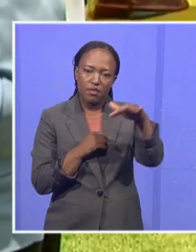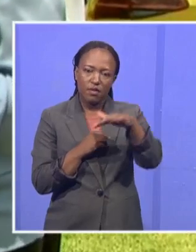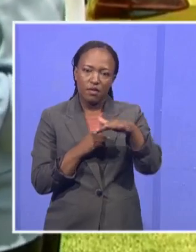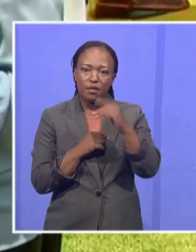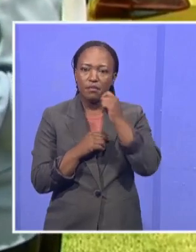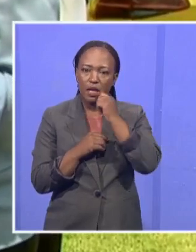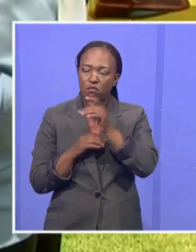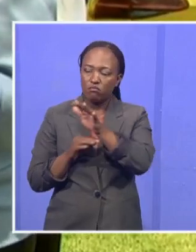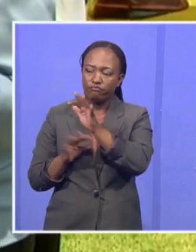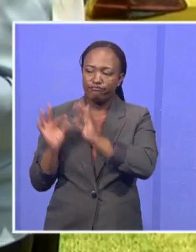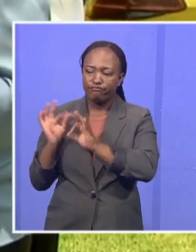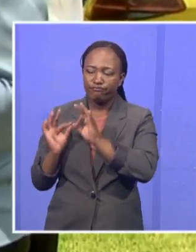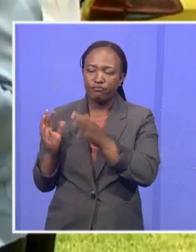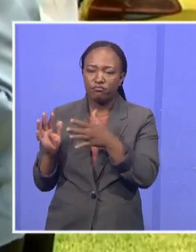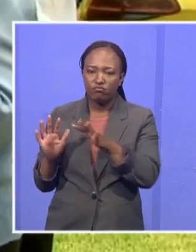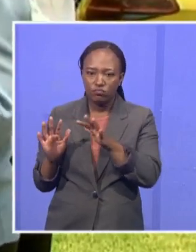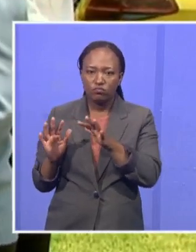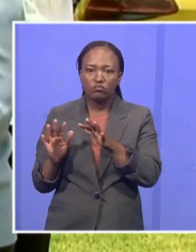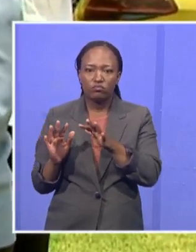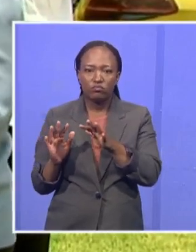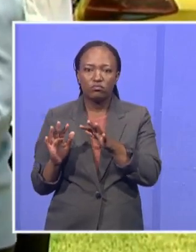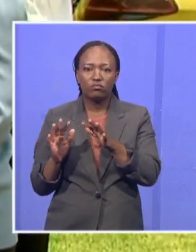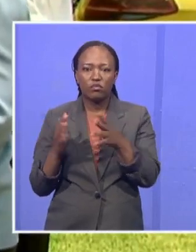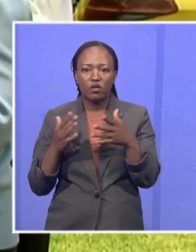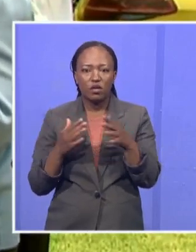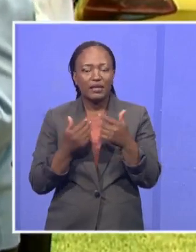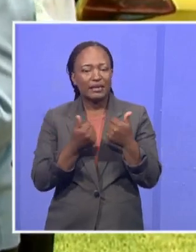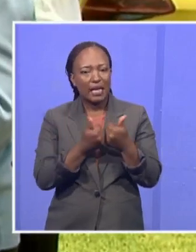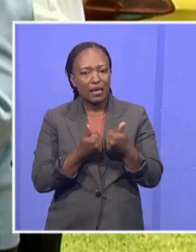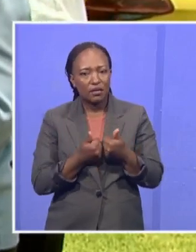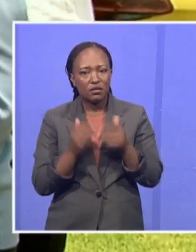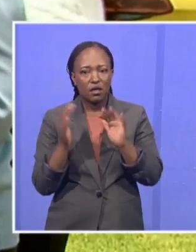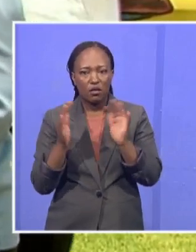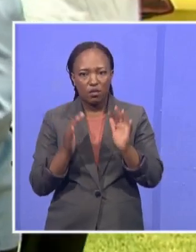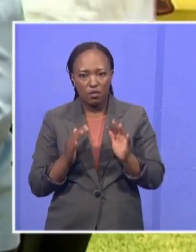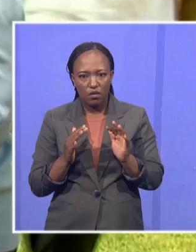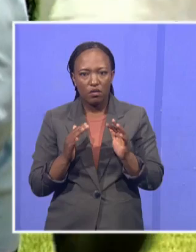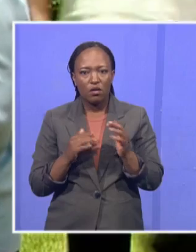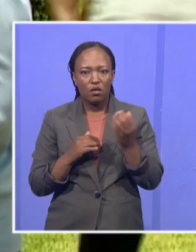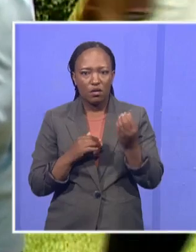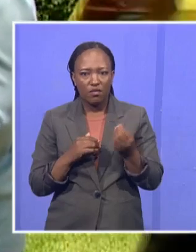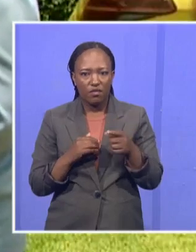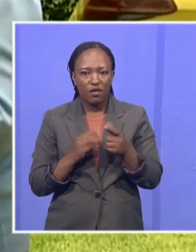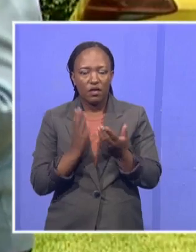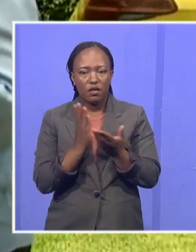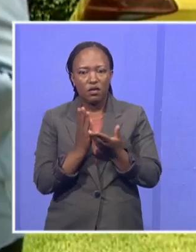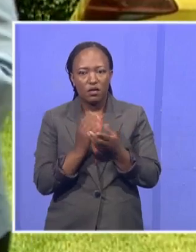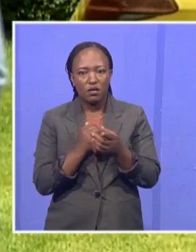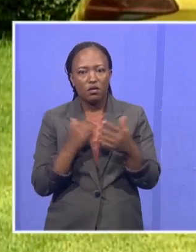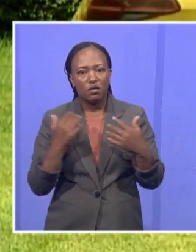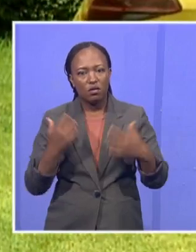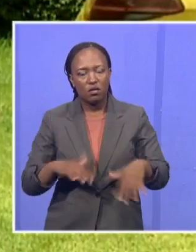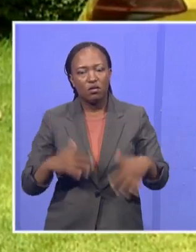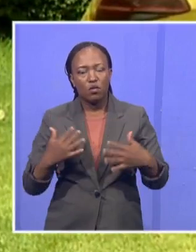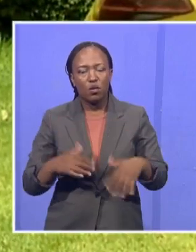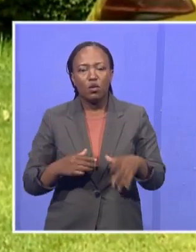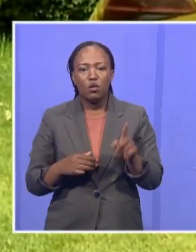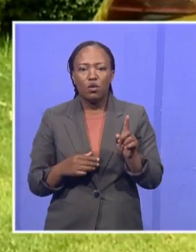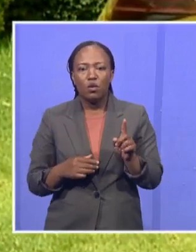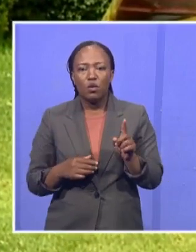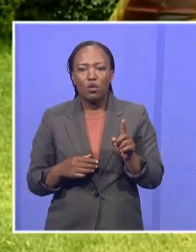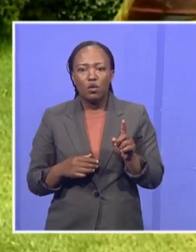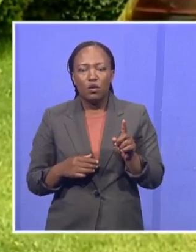of course, talking about how he navigates the challenge that he has here at the school. It's one of